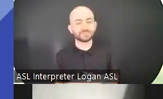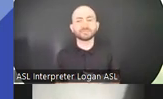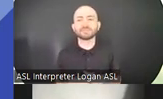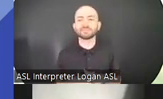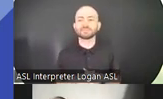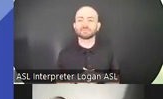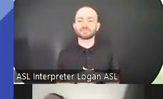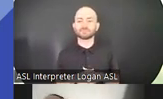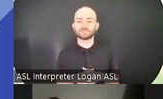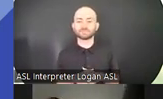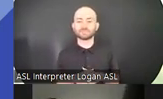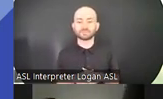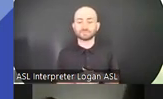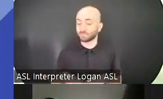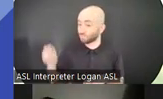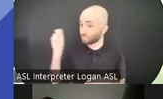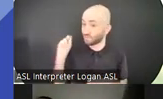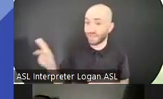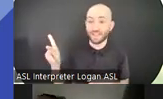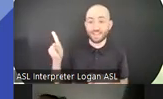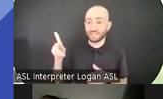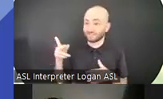Okay. Here we go.